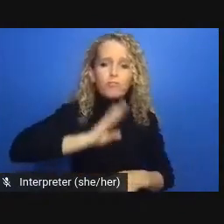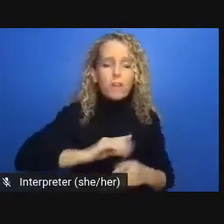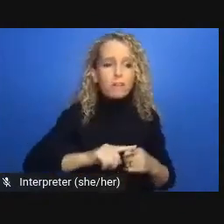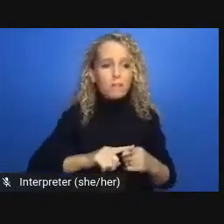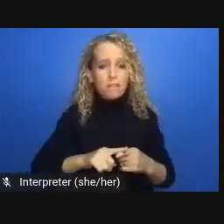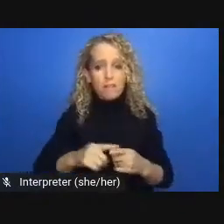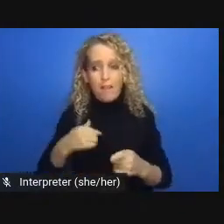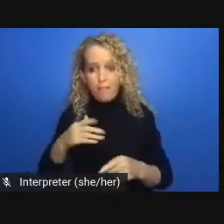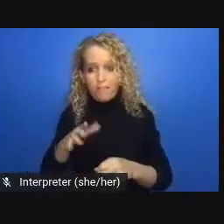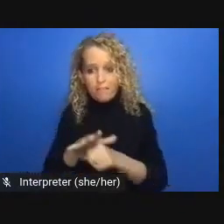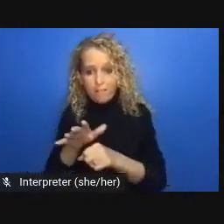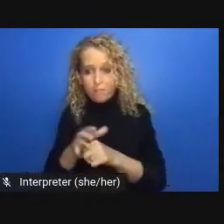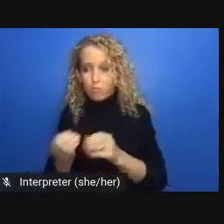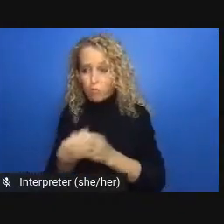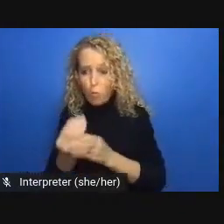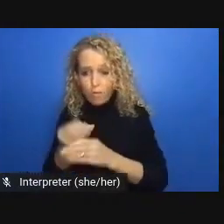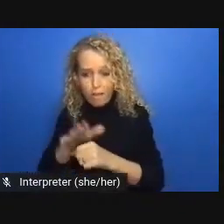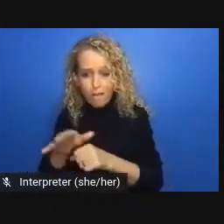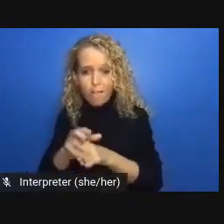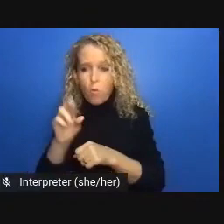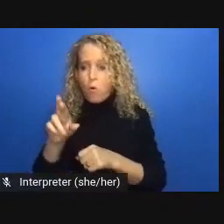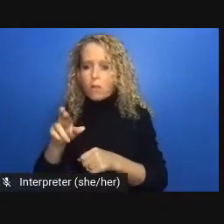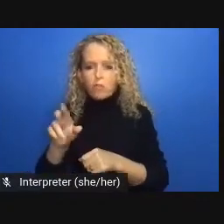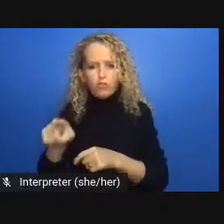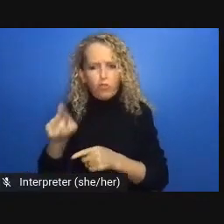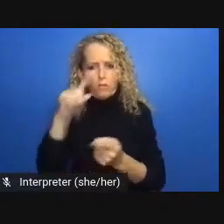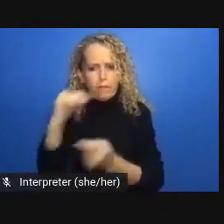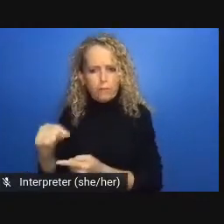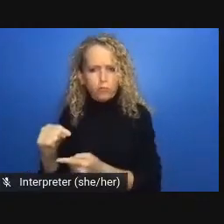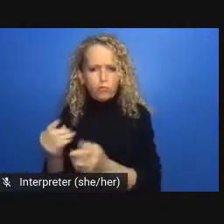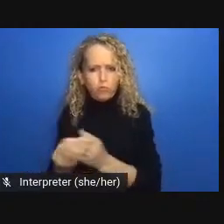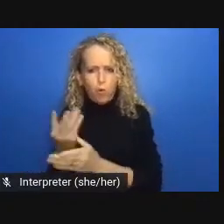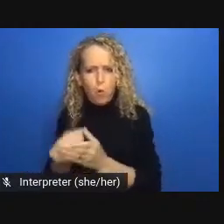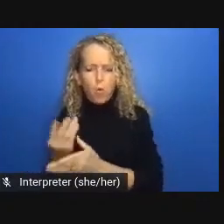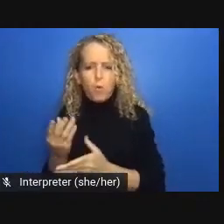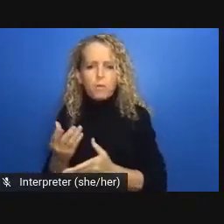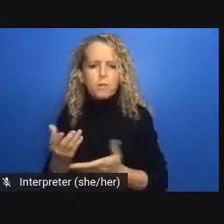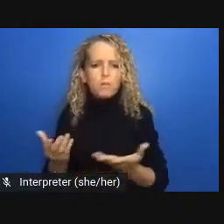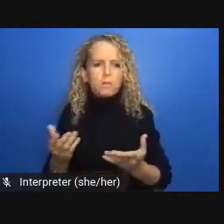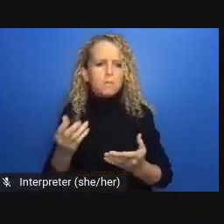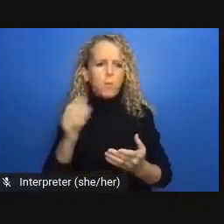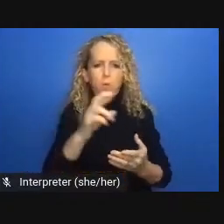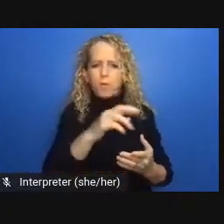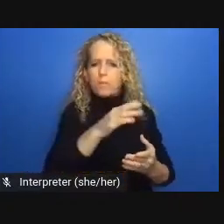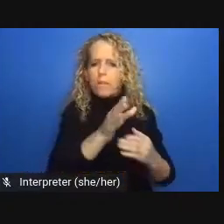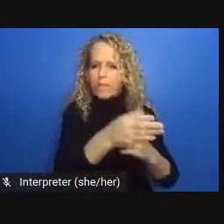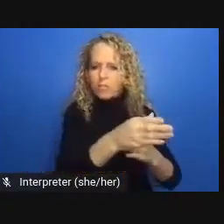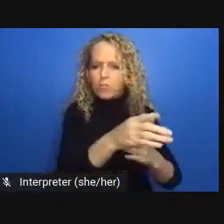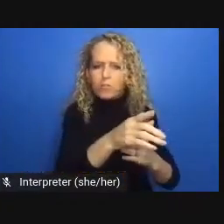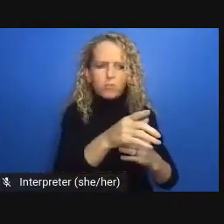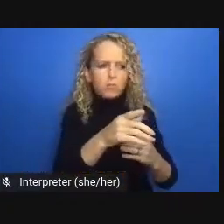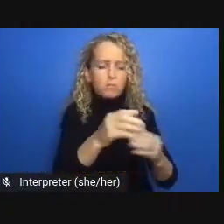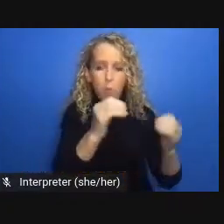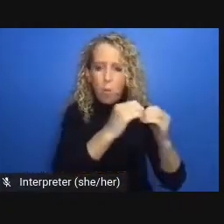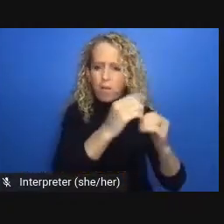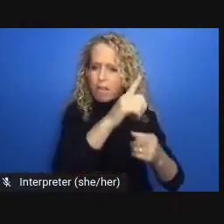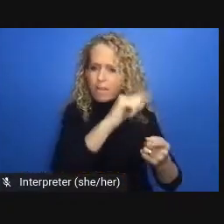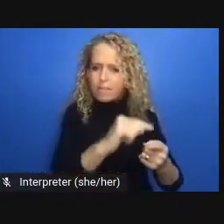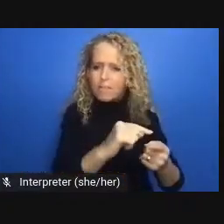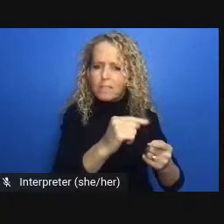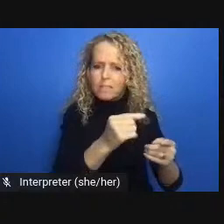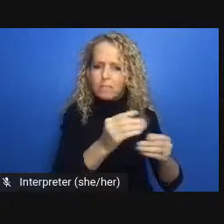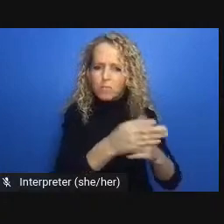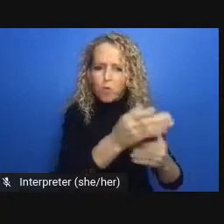have market for their products. And those who were already halfway into a growing season, I've heard stories of producers who were, you